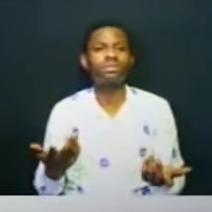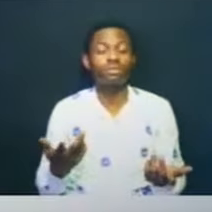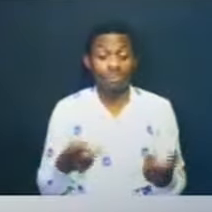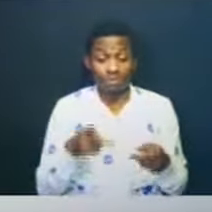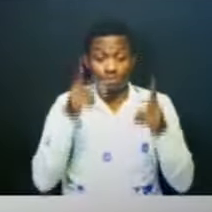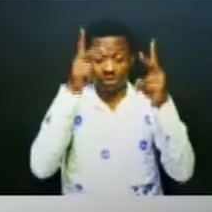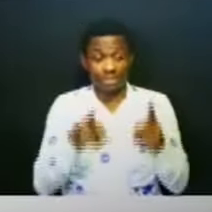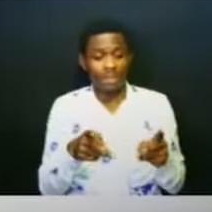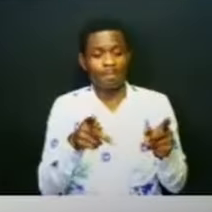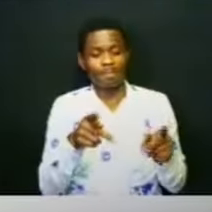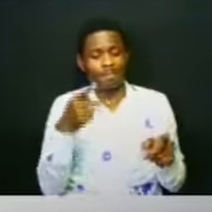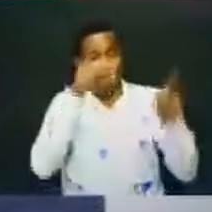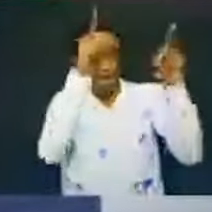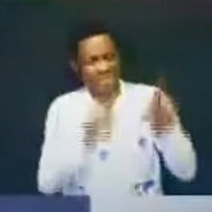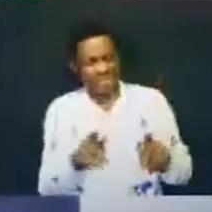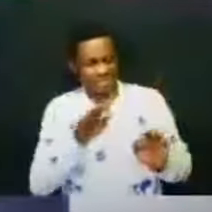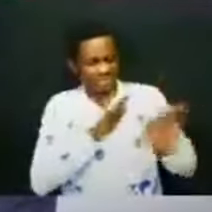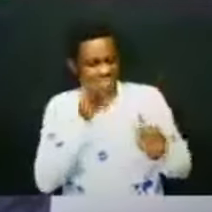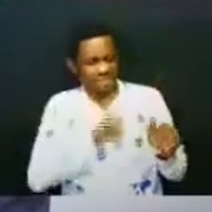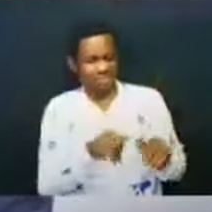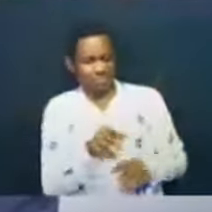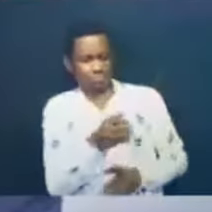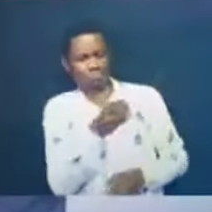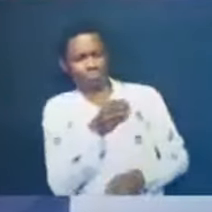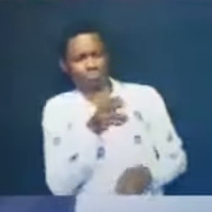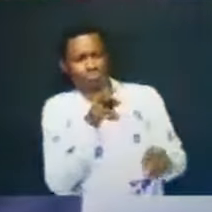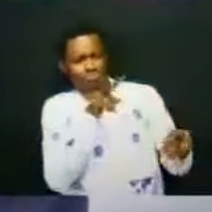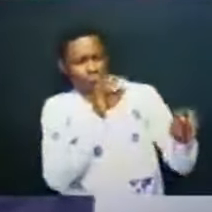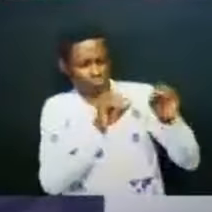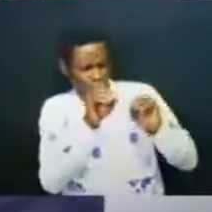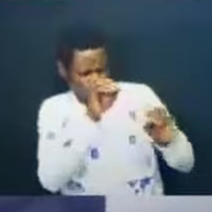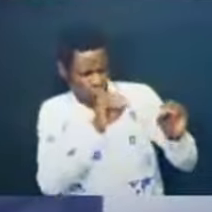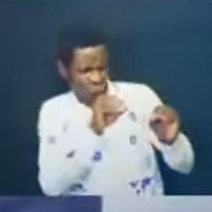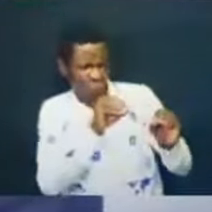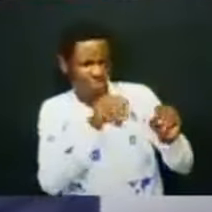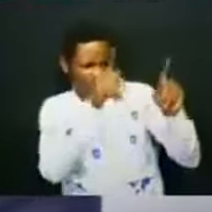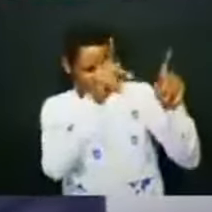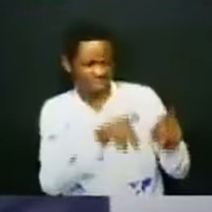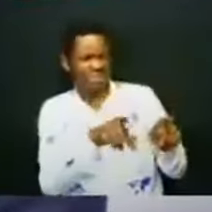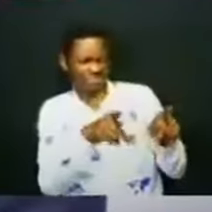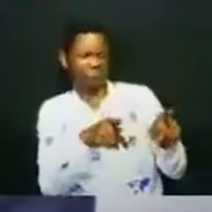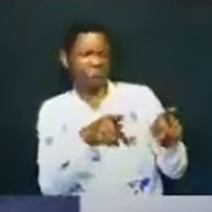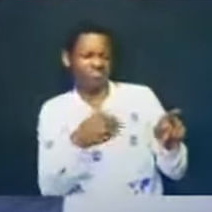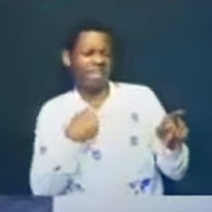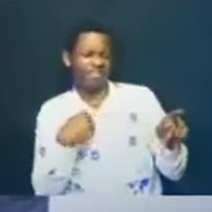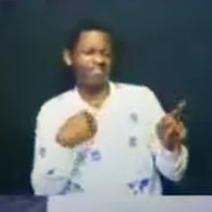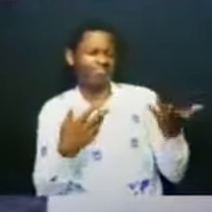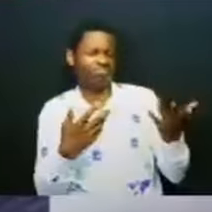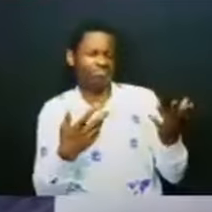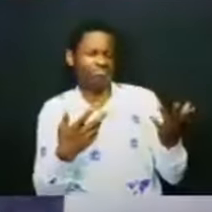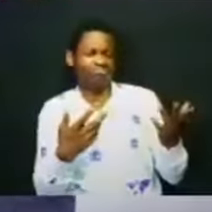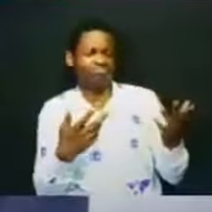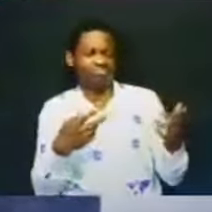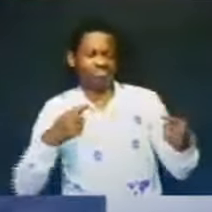like that, the person is bitter. You see, medically, there are some effects